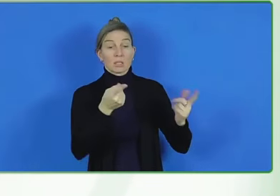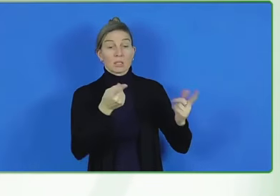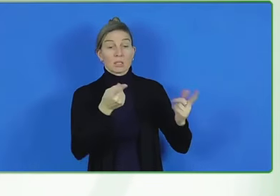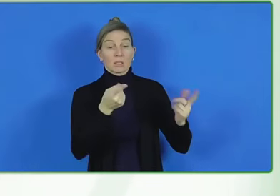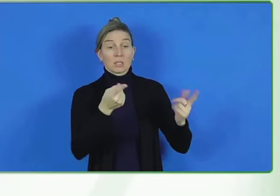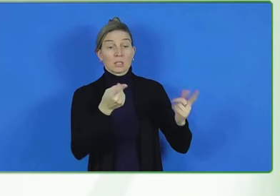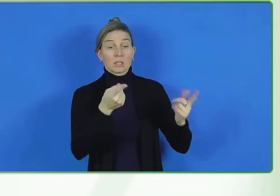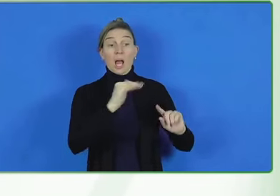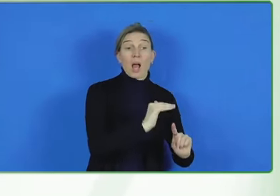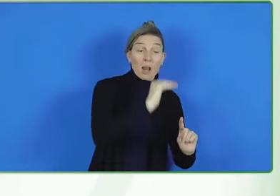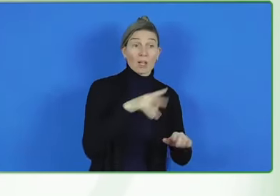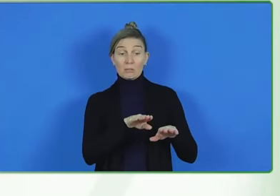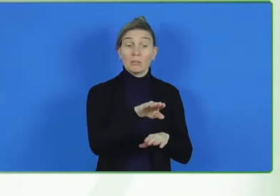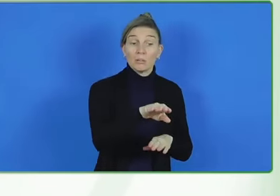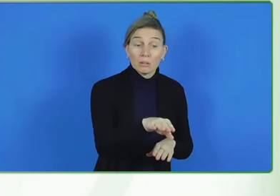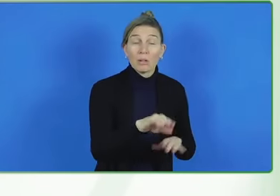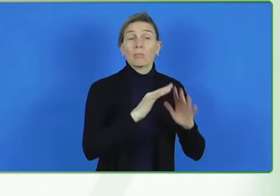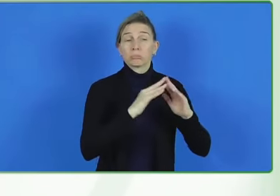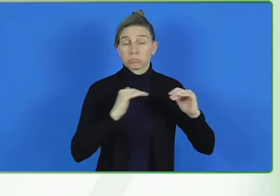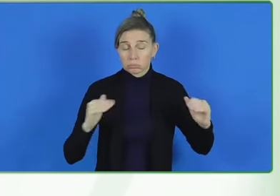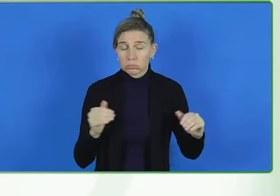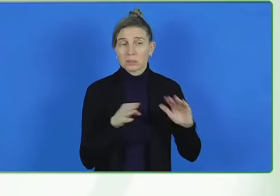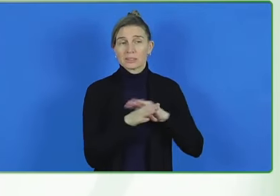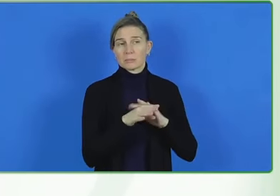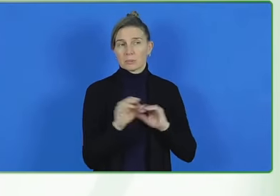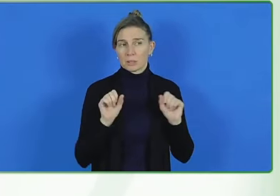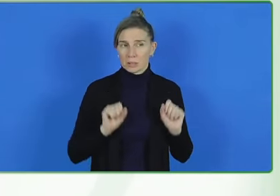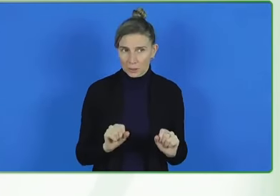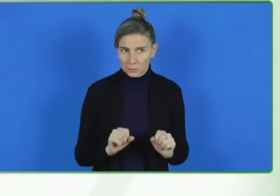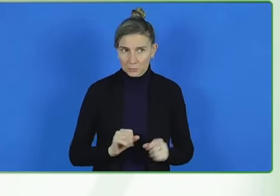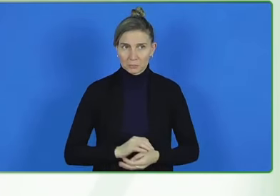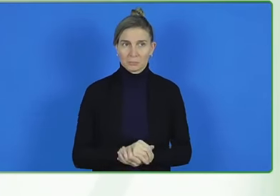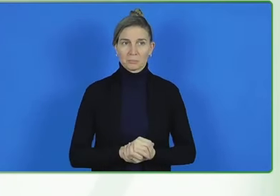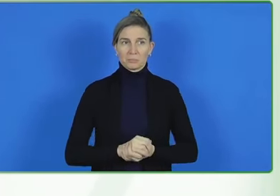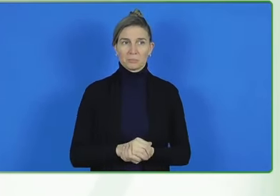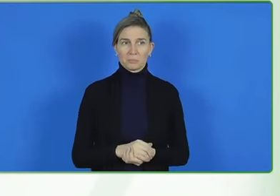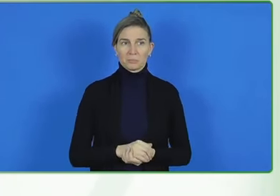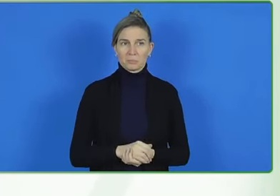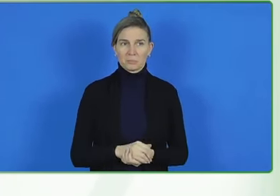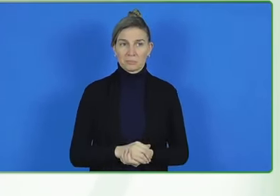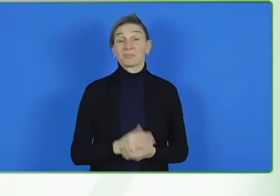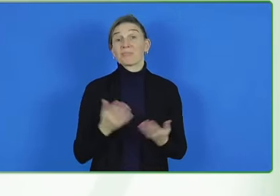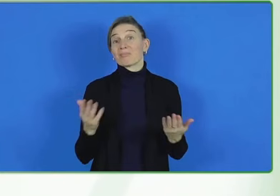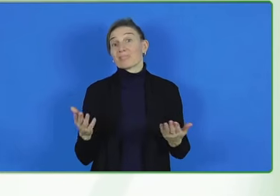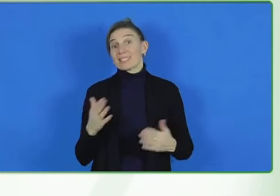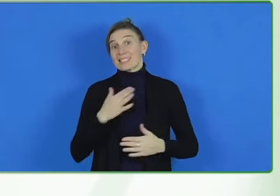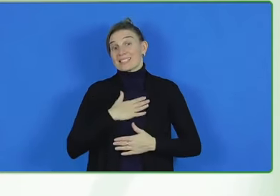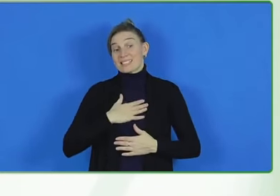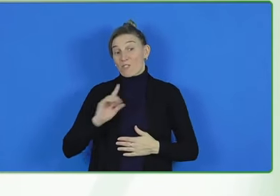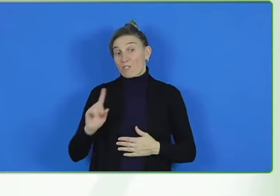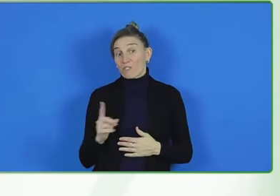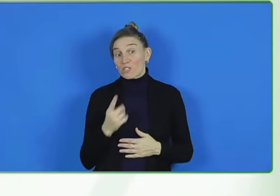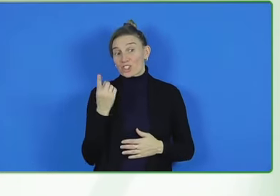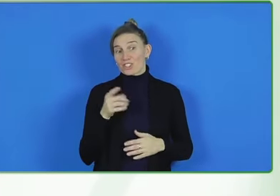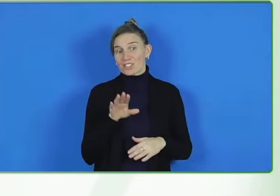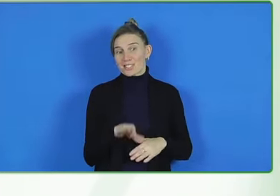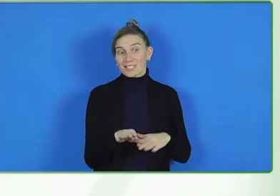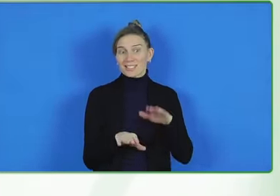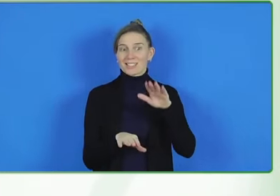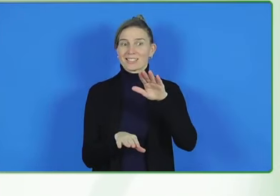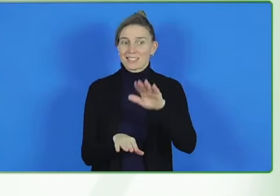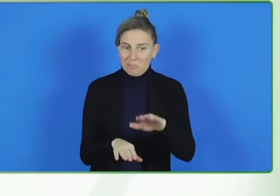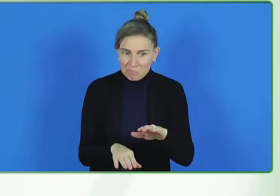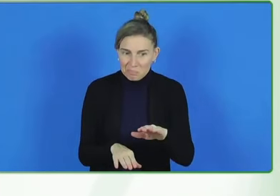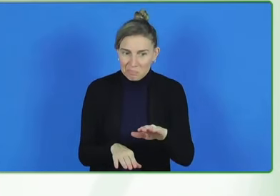driveways, and etc. And it's our first step, and another is implementation of European